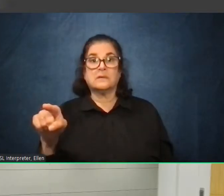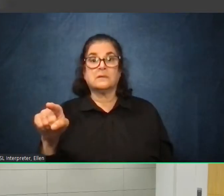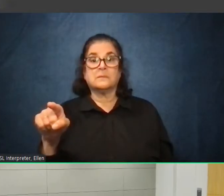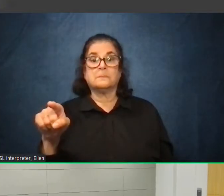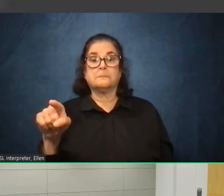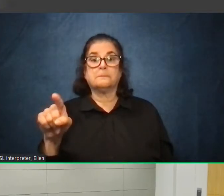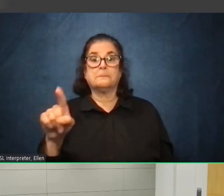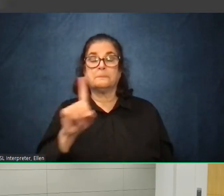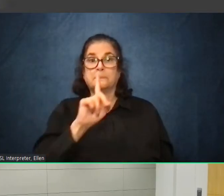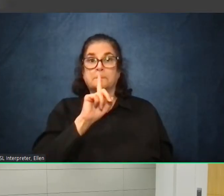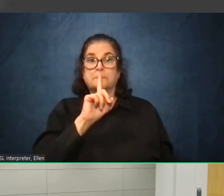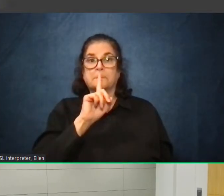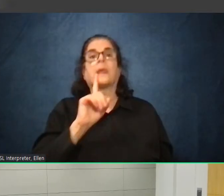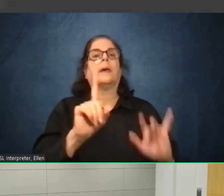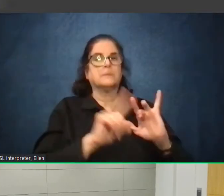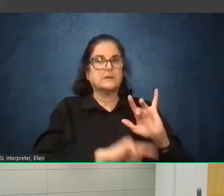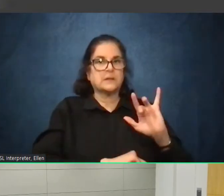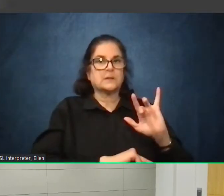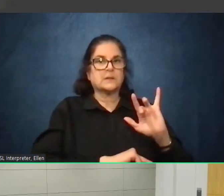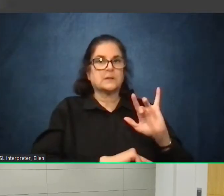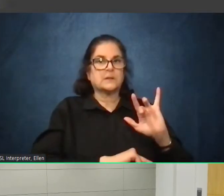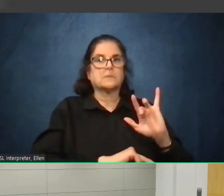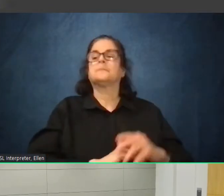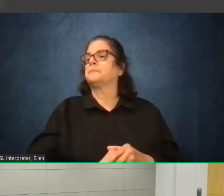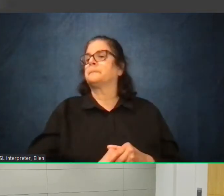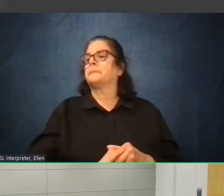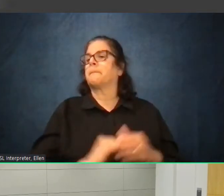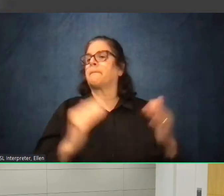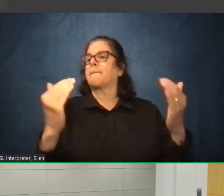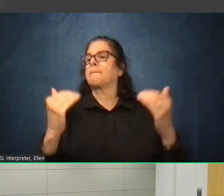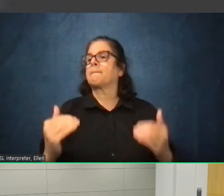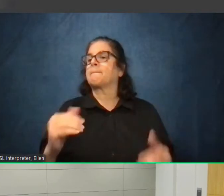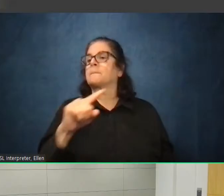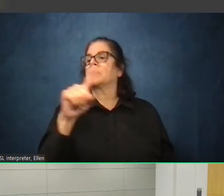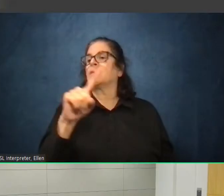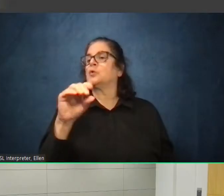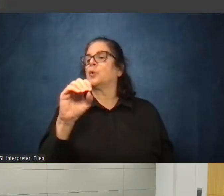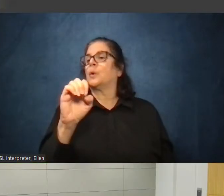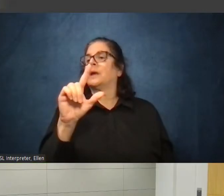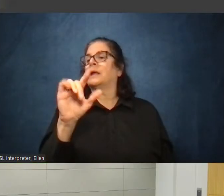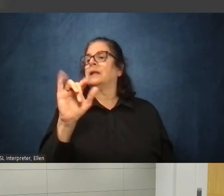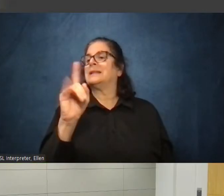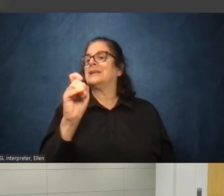Also absent. Zoe Leonard has an excused absence.